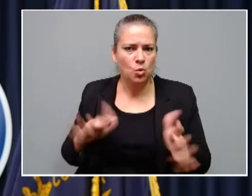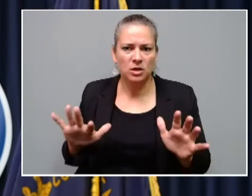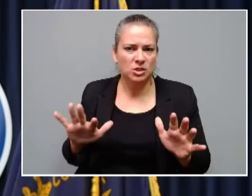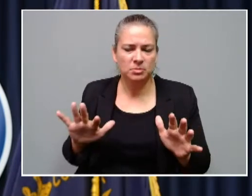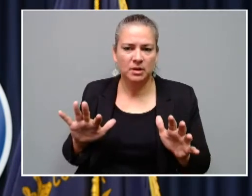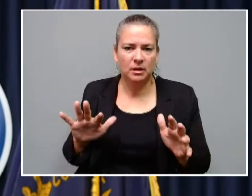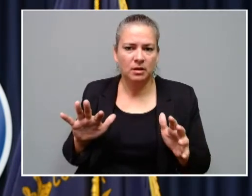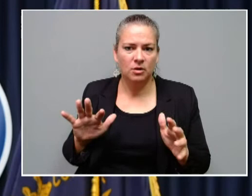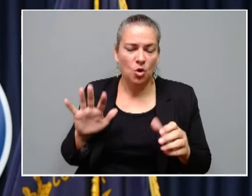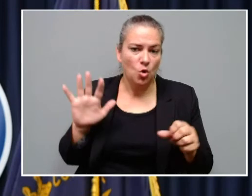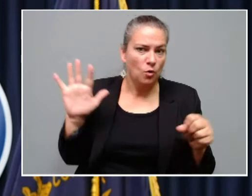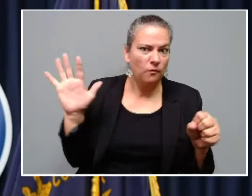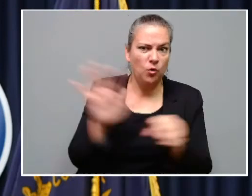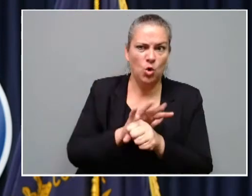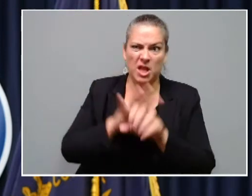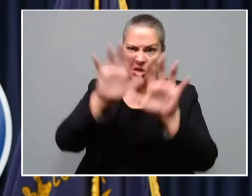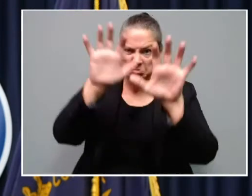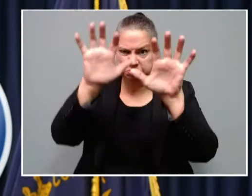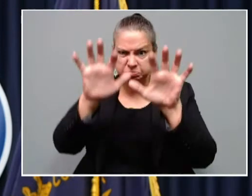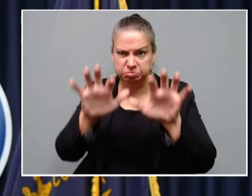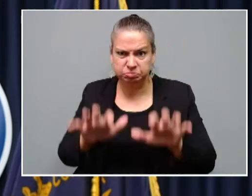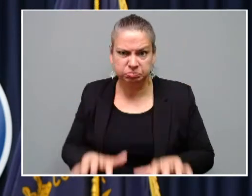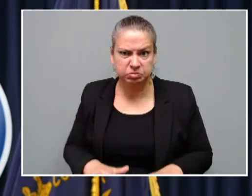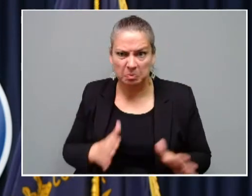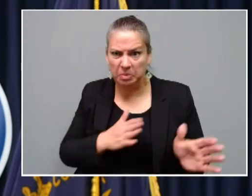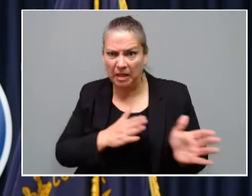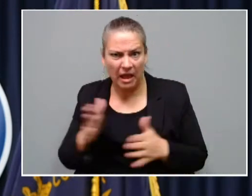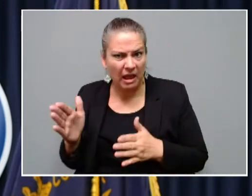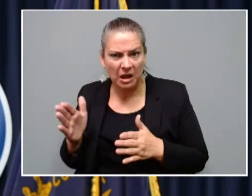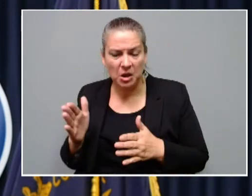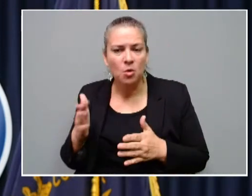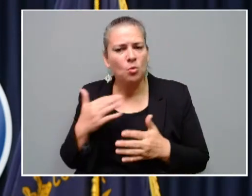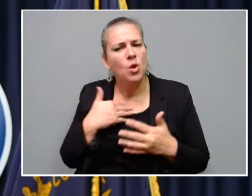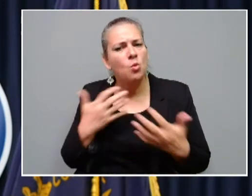fully decided plan and saying we really want to work together.